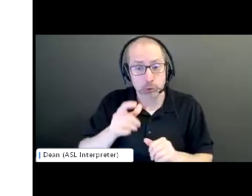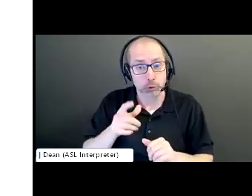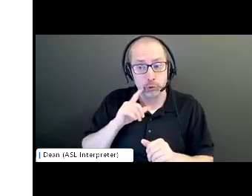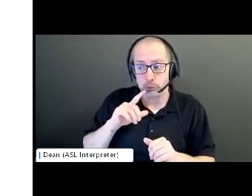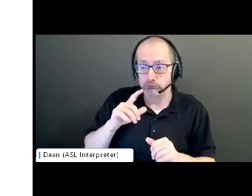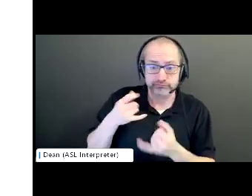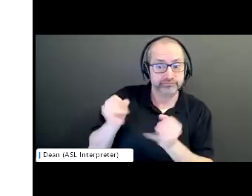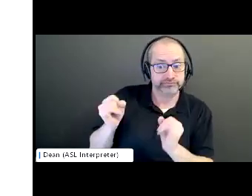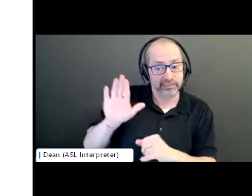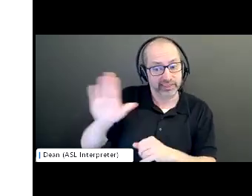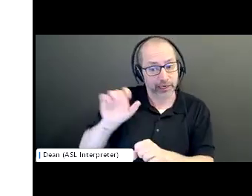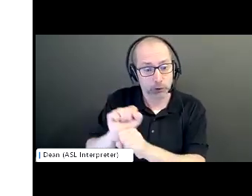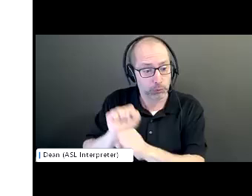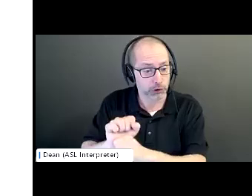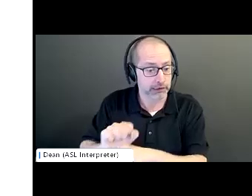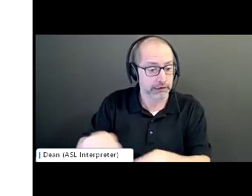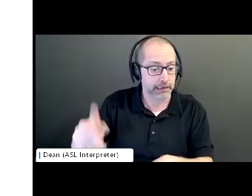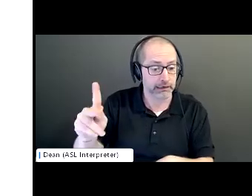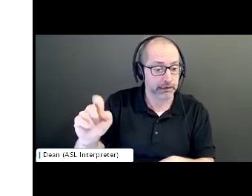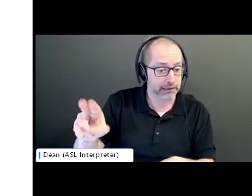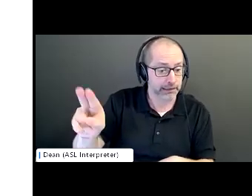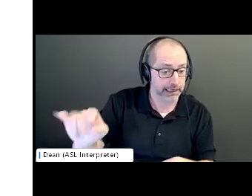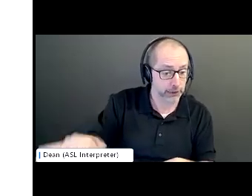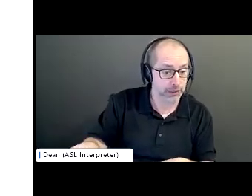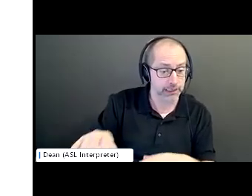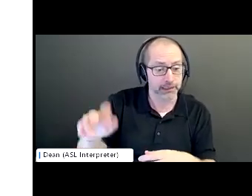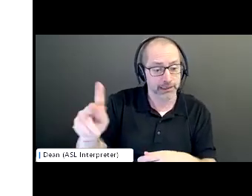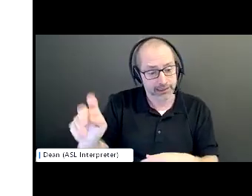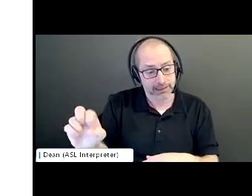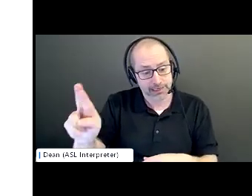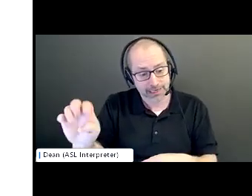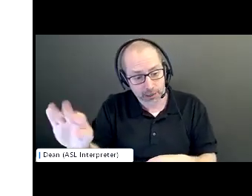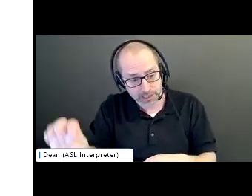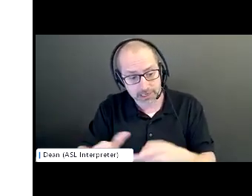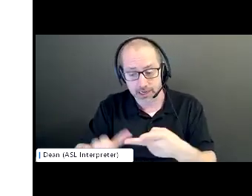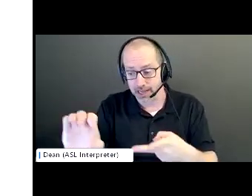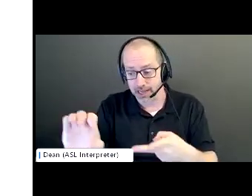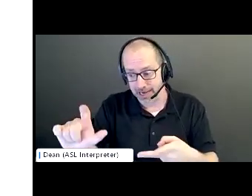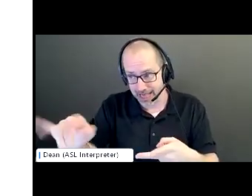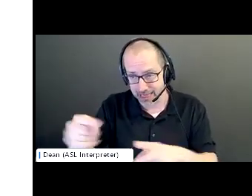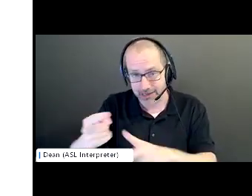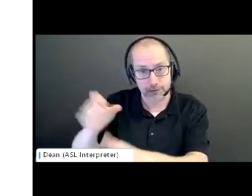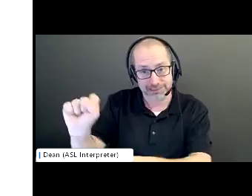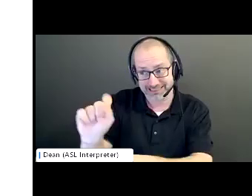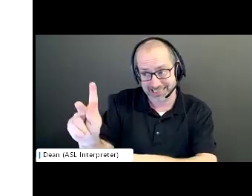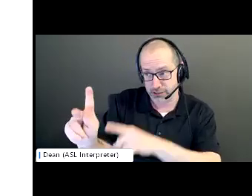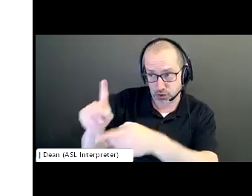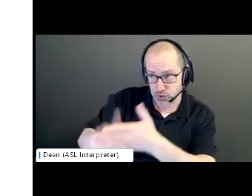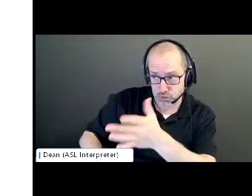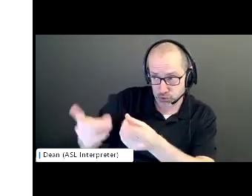wanted to invite Harry and Elliot from Saskatchewan to come and tell us a little bit about what you're working on to advance the goal.